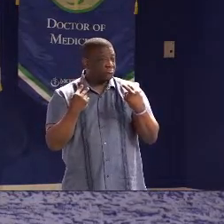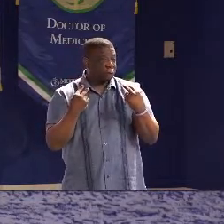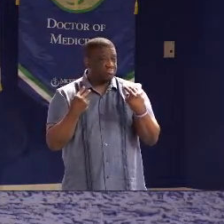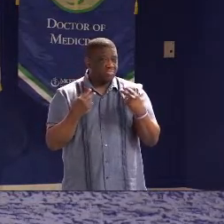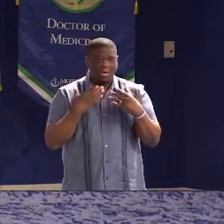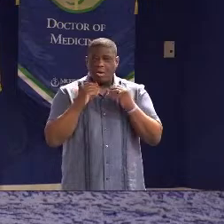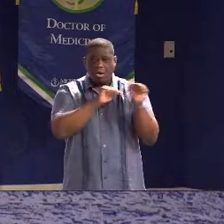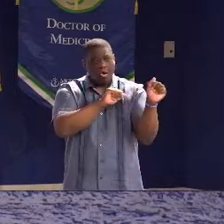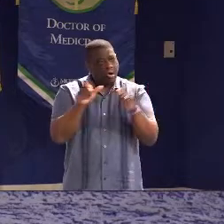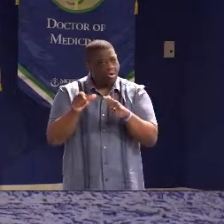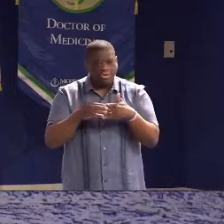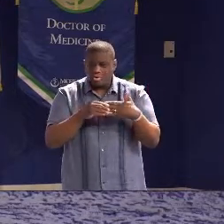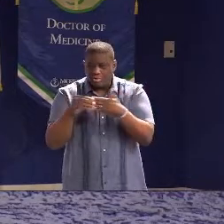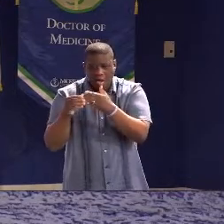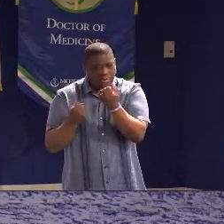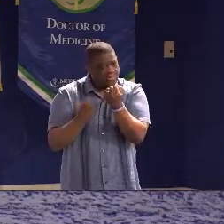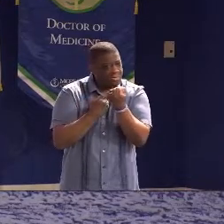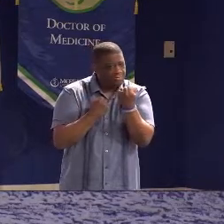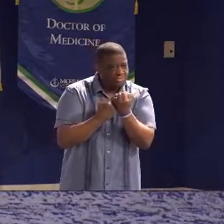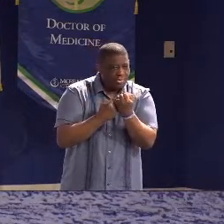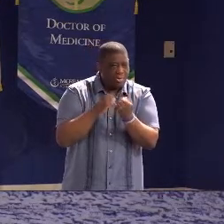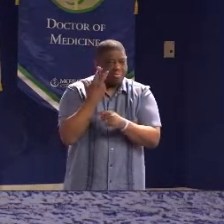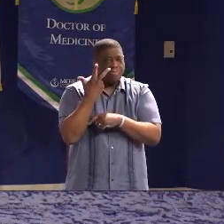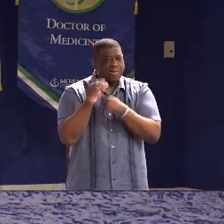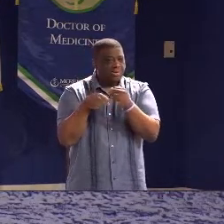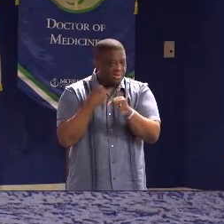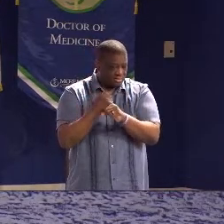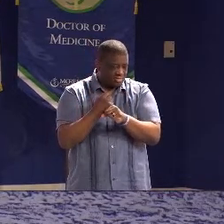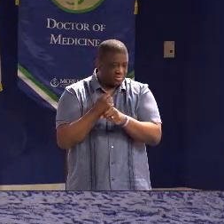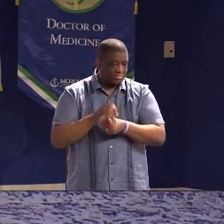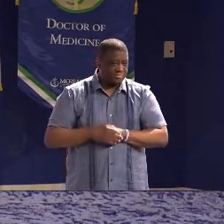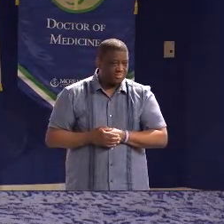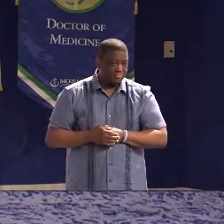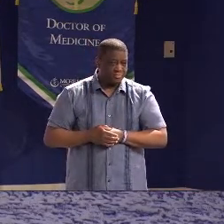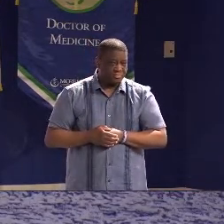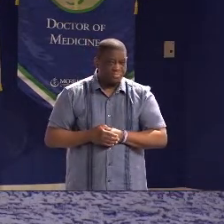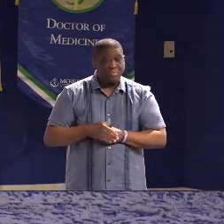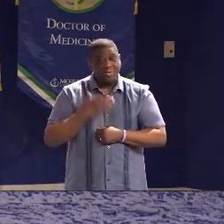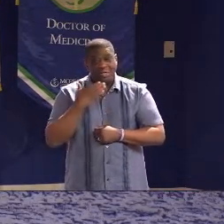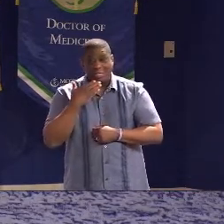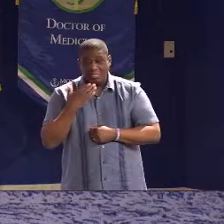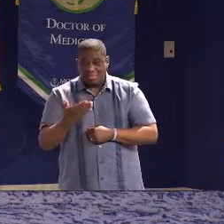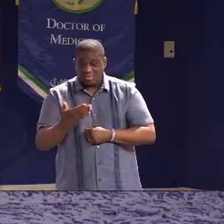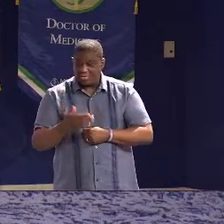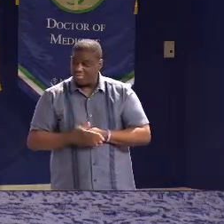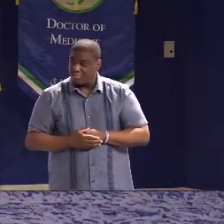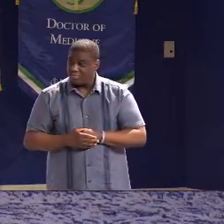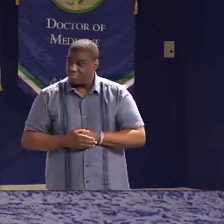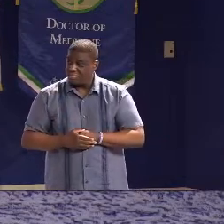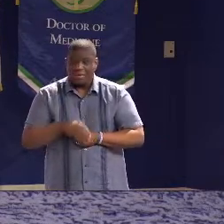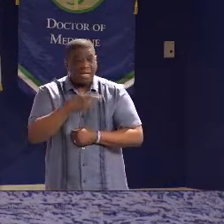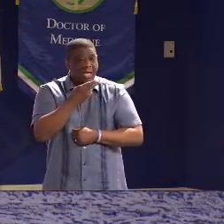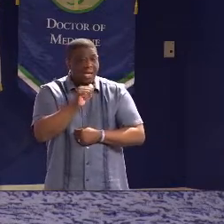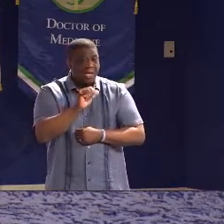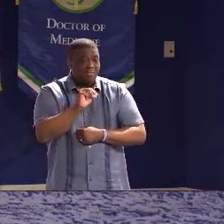of your guidance and support over the past 3 years or so. I also wanted to say thank you to Miss